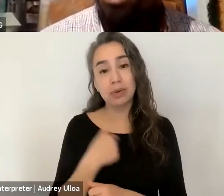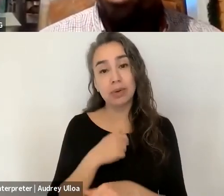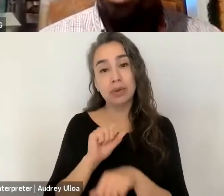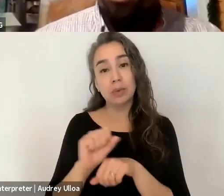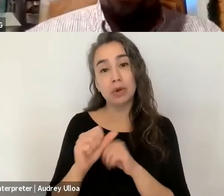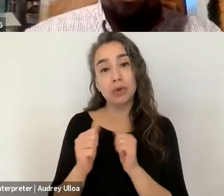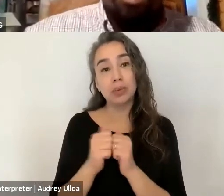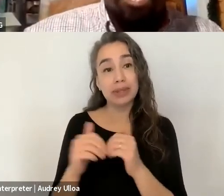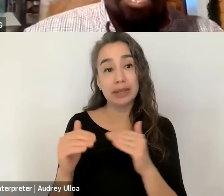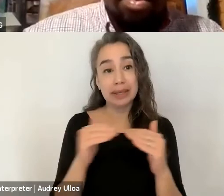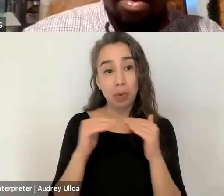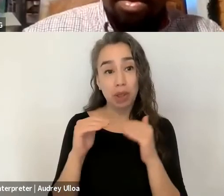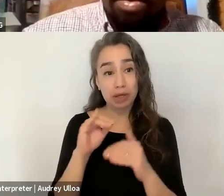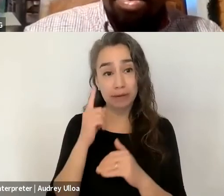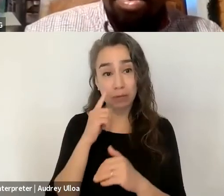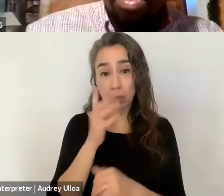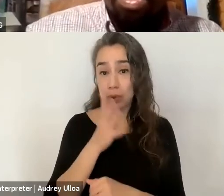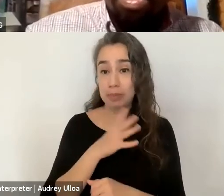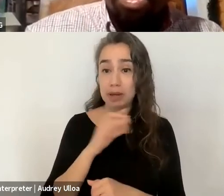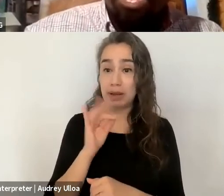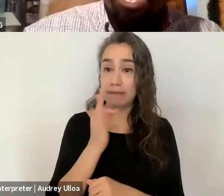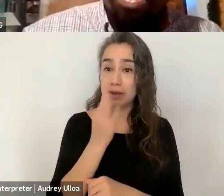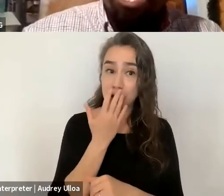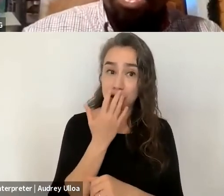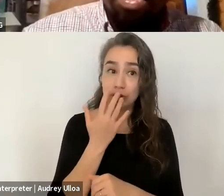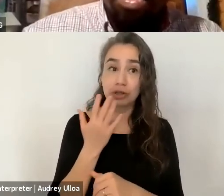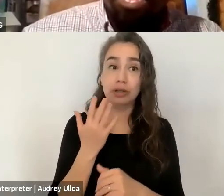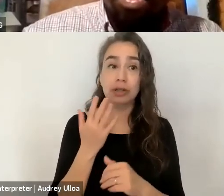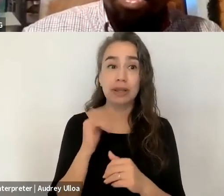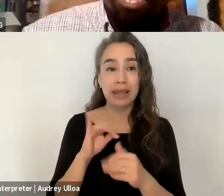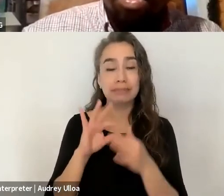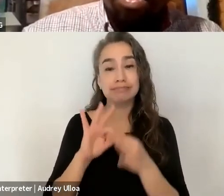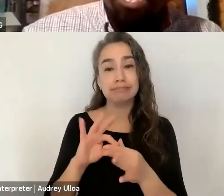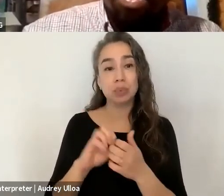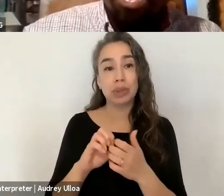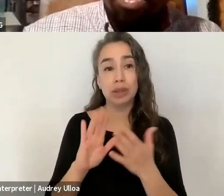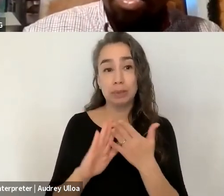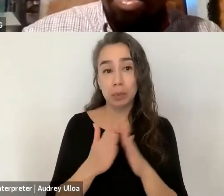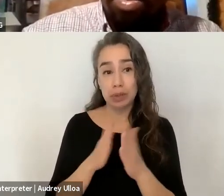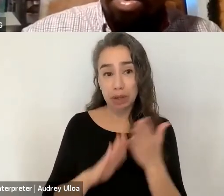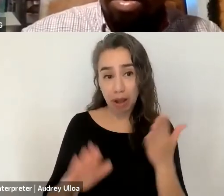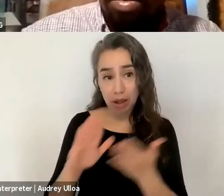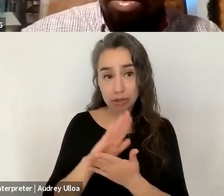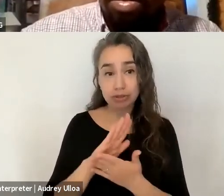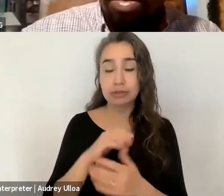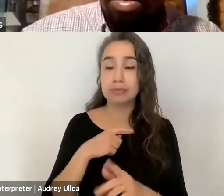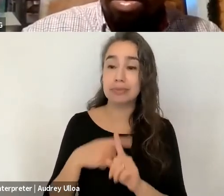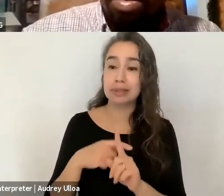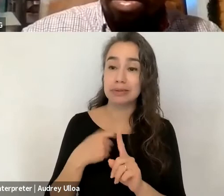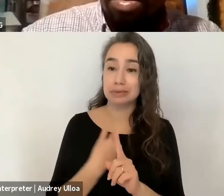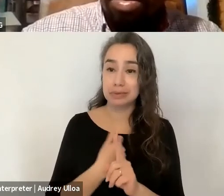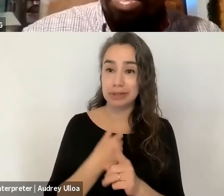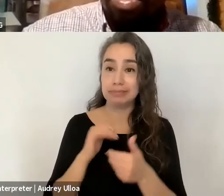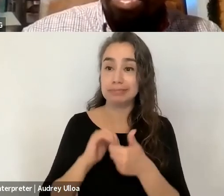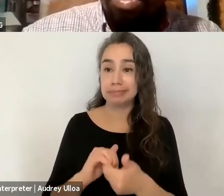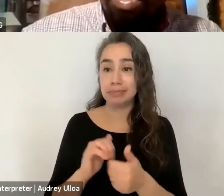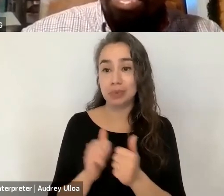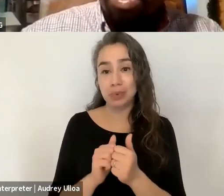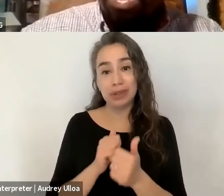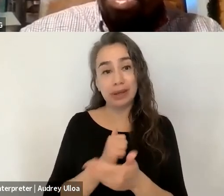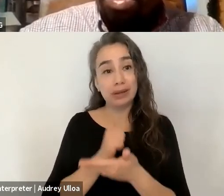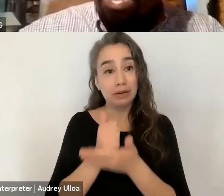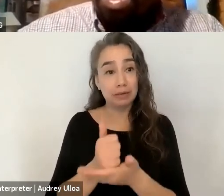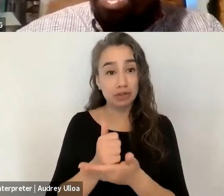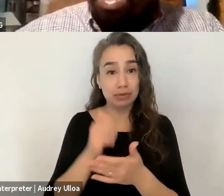Equality for Women of Color through Vance Grambling Community College. And we also have partnered with Partner Innovation Mental Health